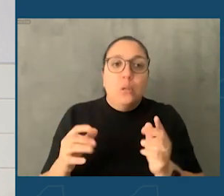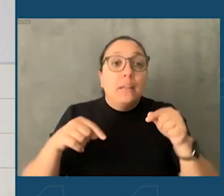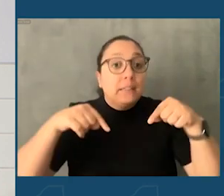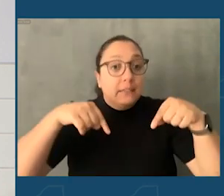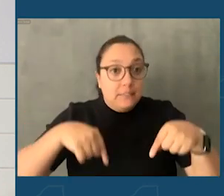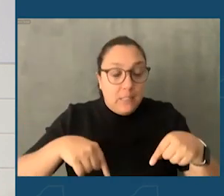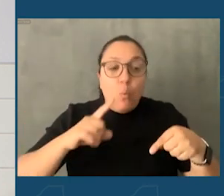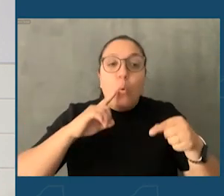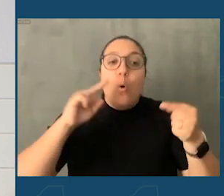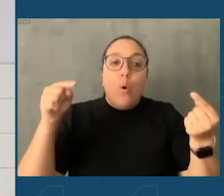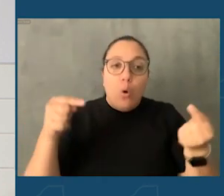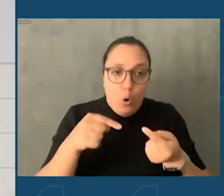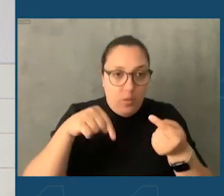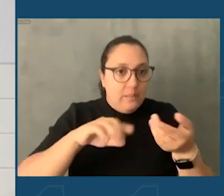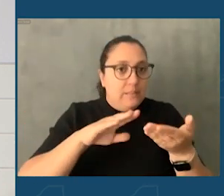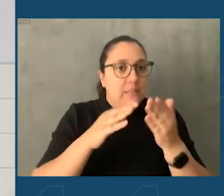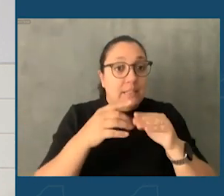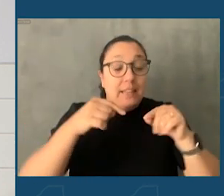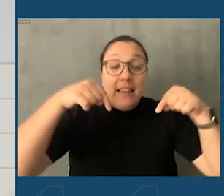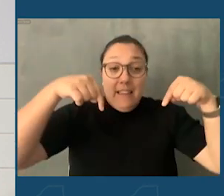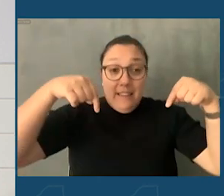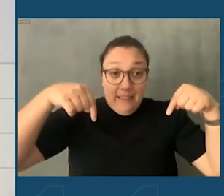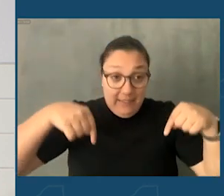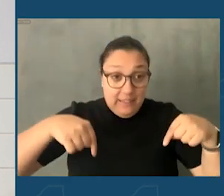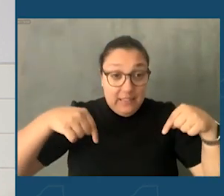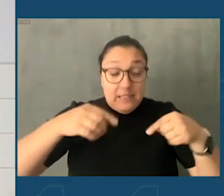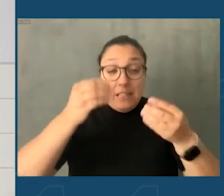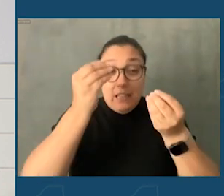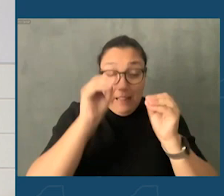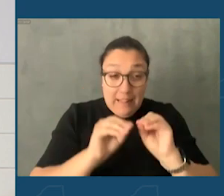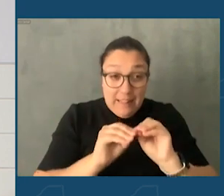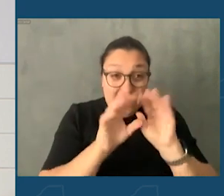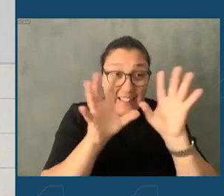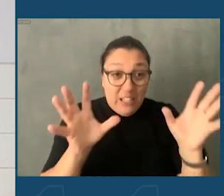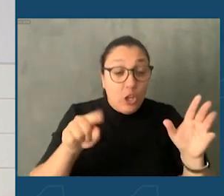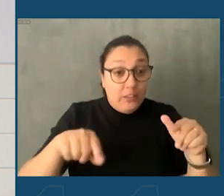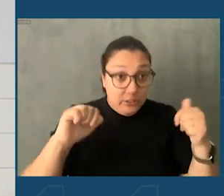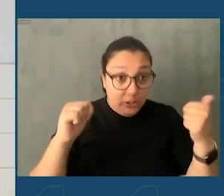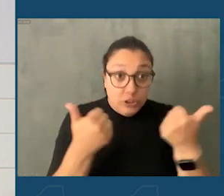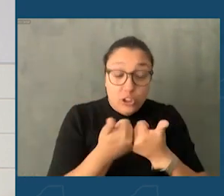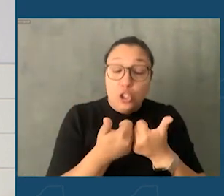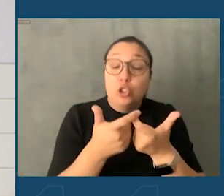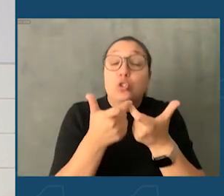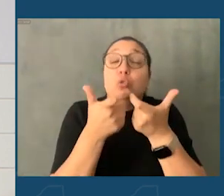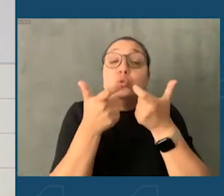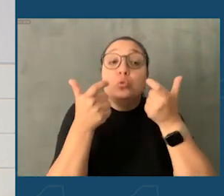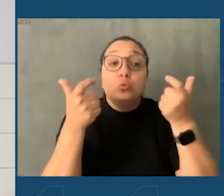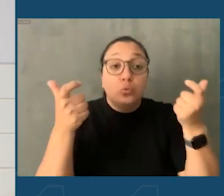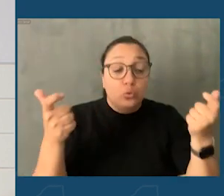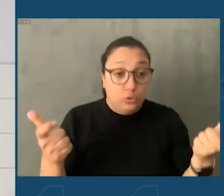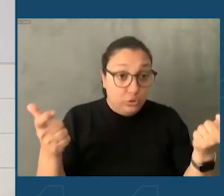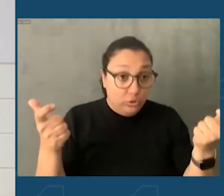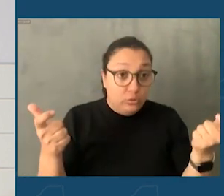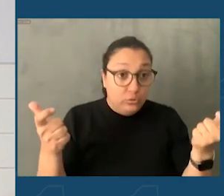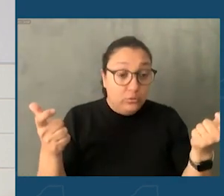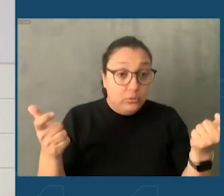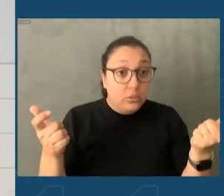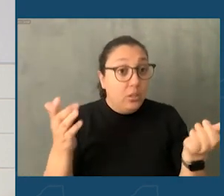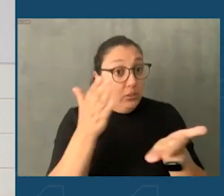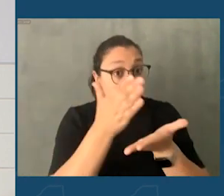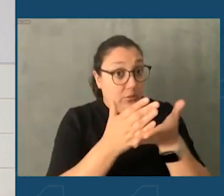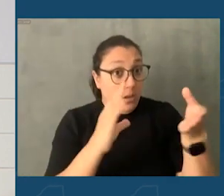moment that this challenge is of epic proportion. And some of the reporting that is